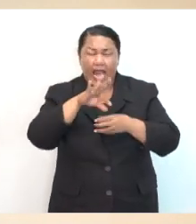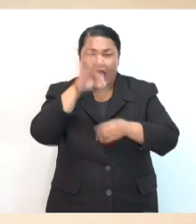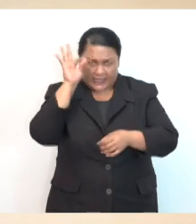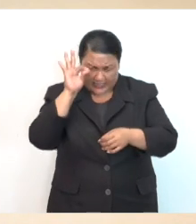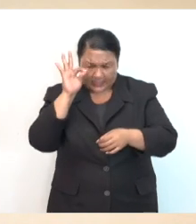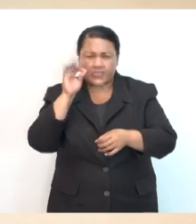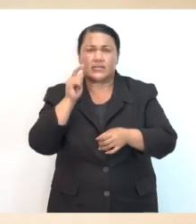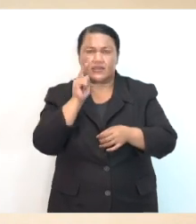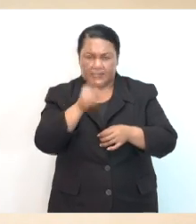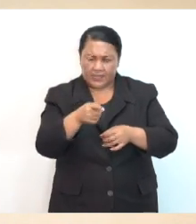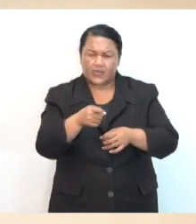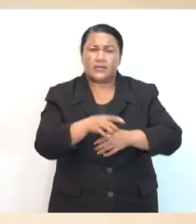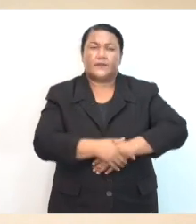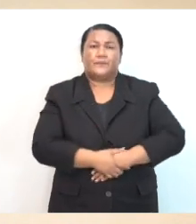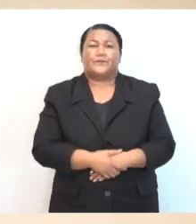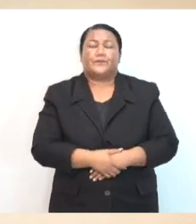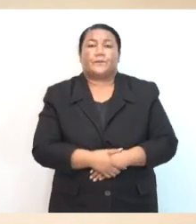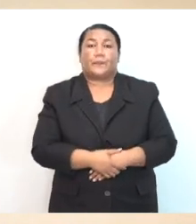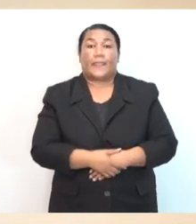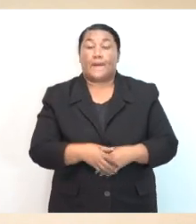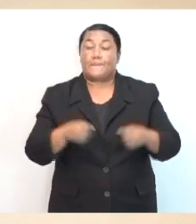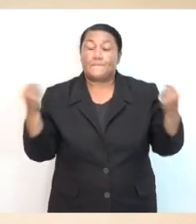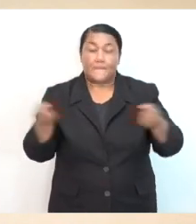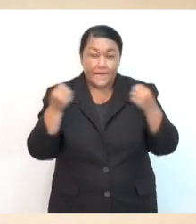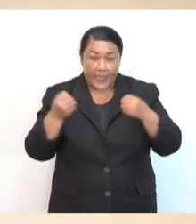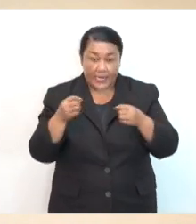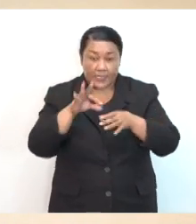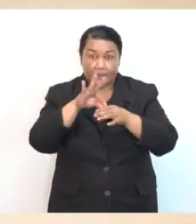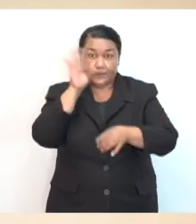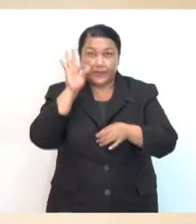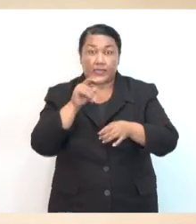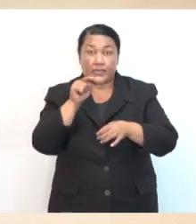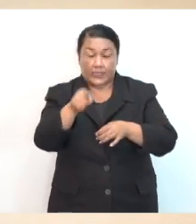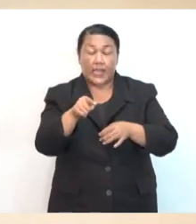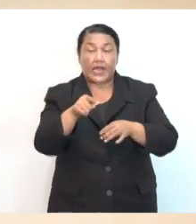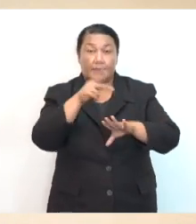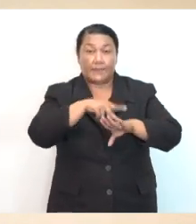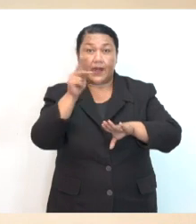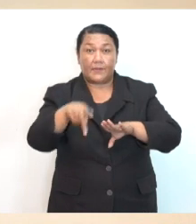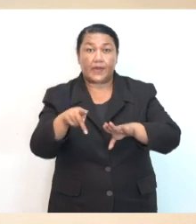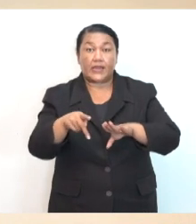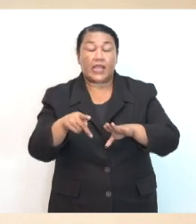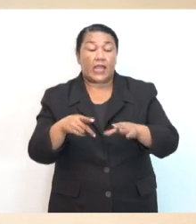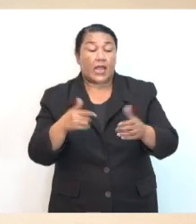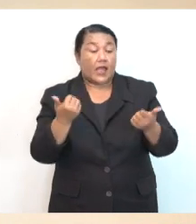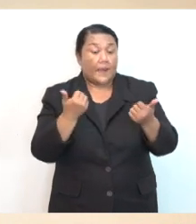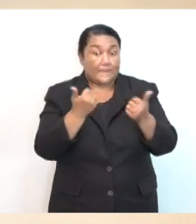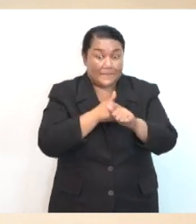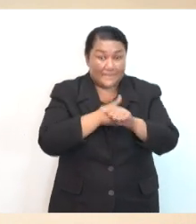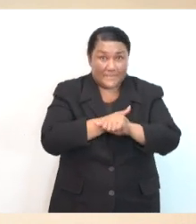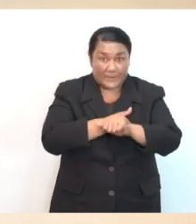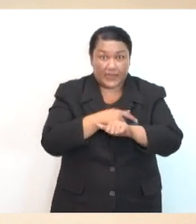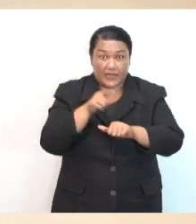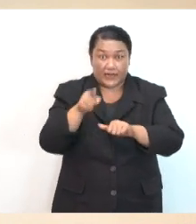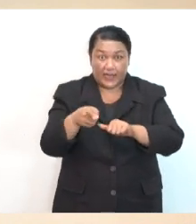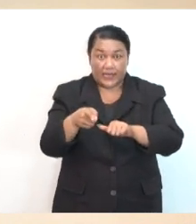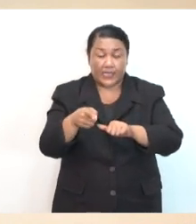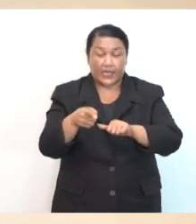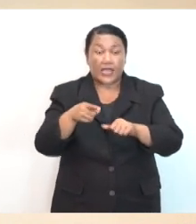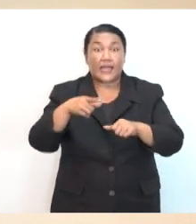Minister commands the majority of votes in Parliament. If the Prime Minister has the mandate to change the language spoken in Parliament, to recognize the fact